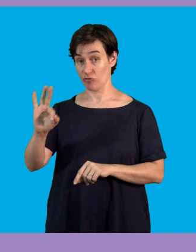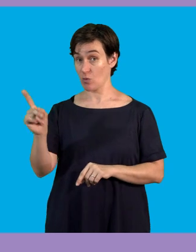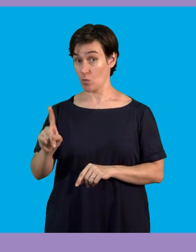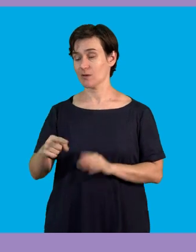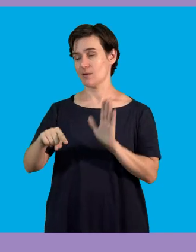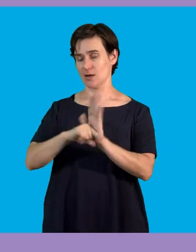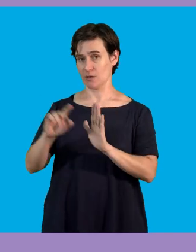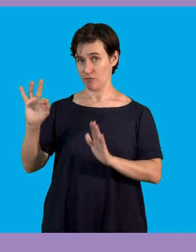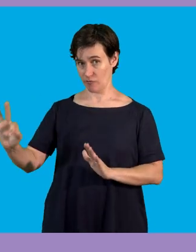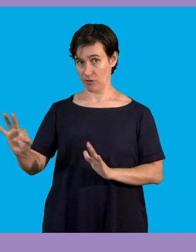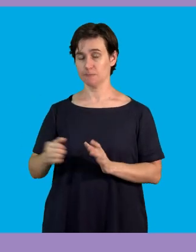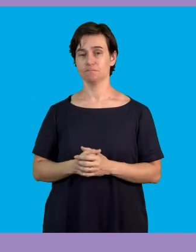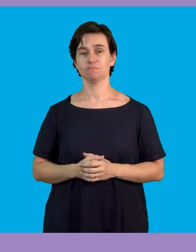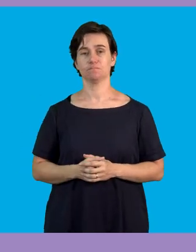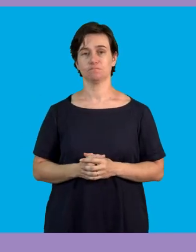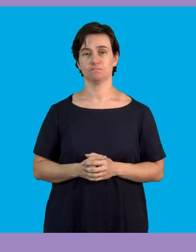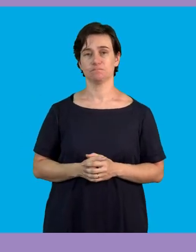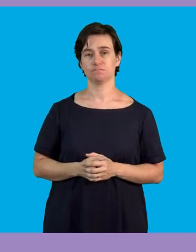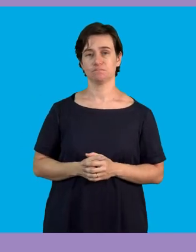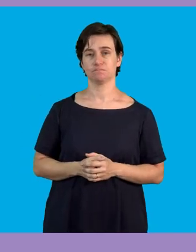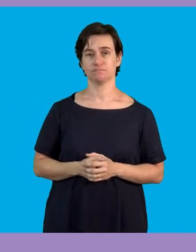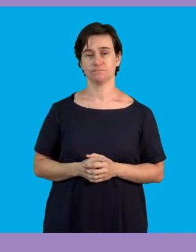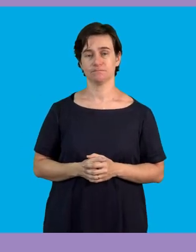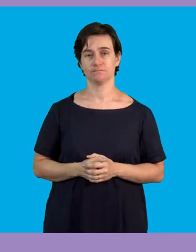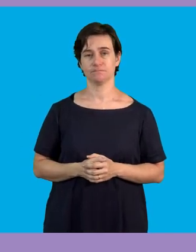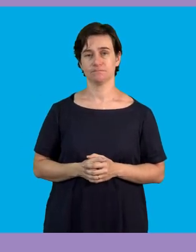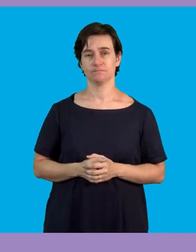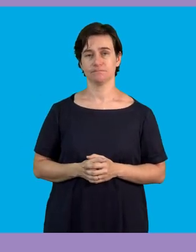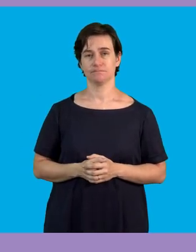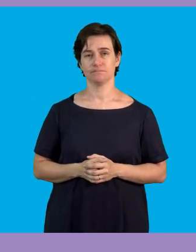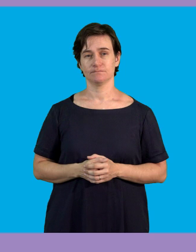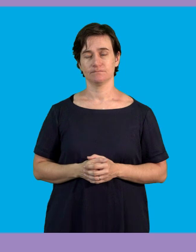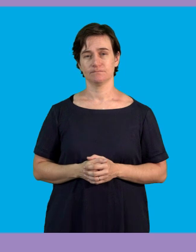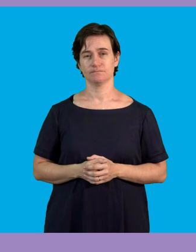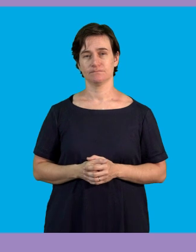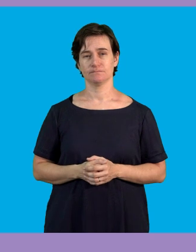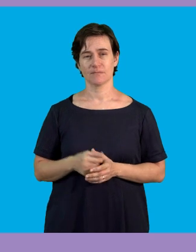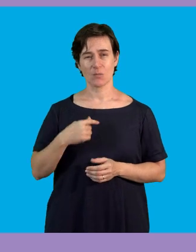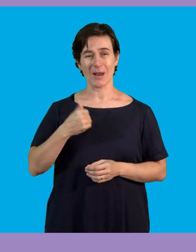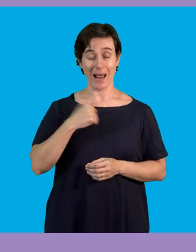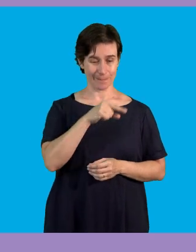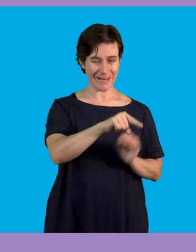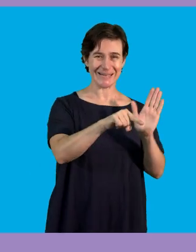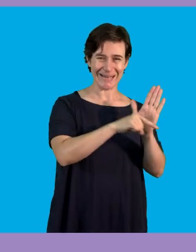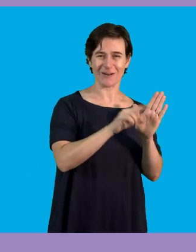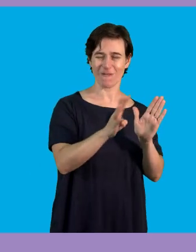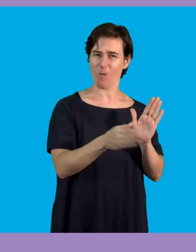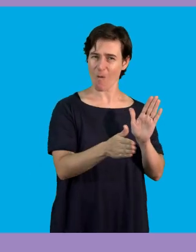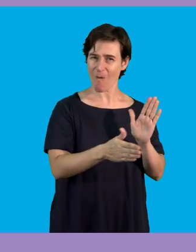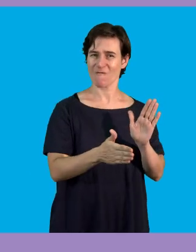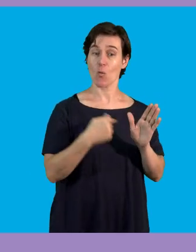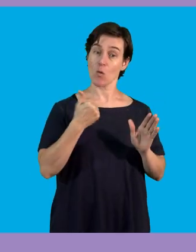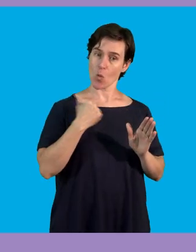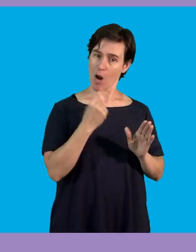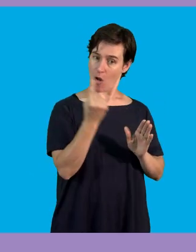3, which is negative 3. And then we need to now eliminate negative 4 so that